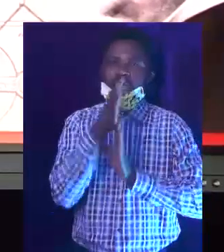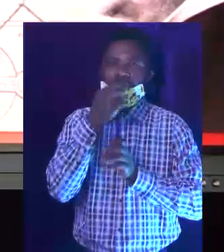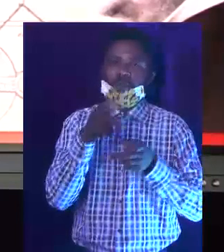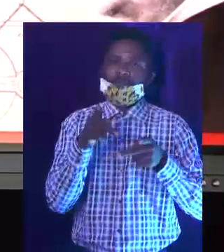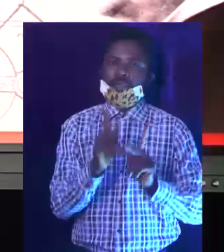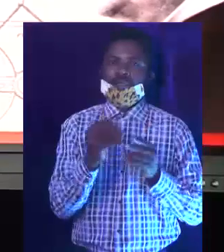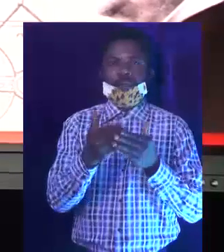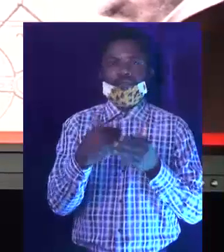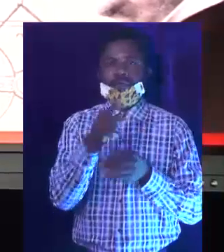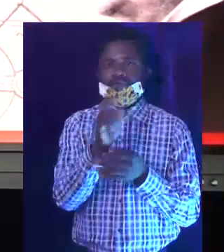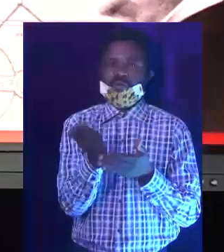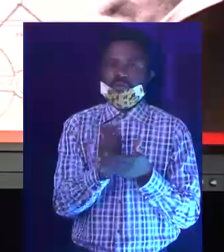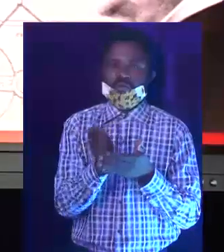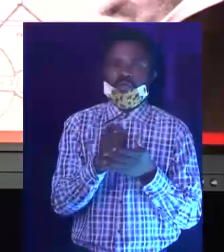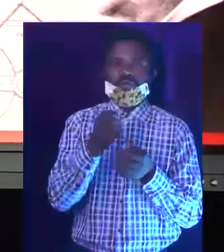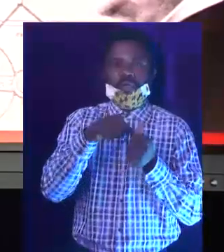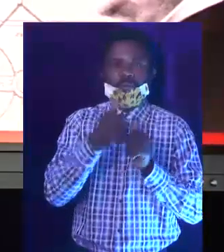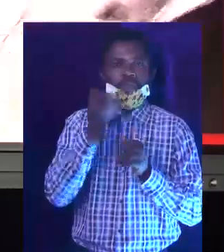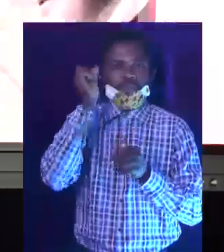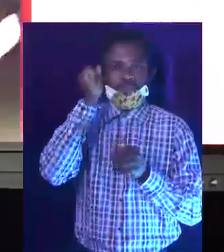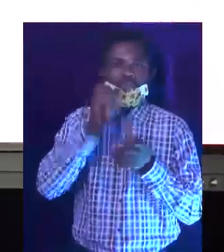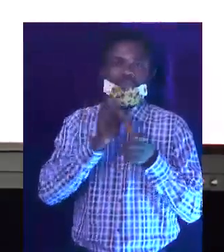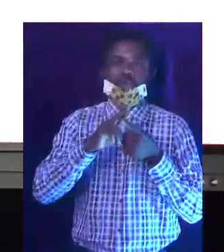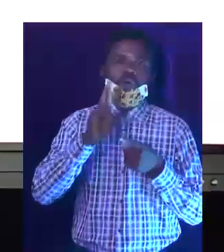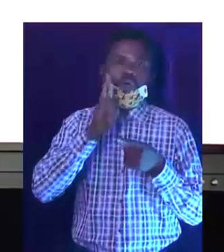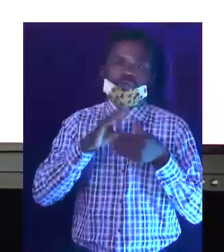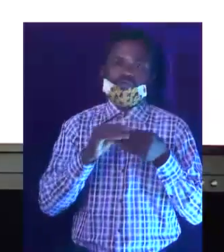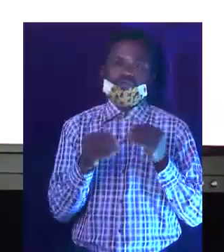permission before writing his or her biography.